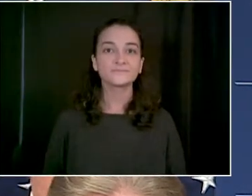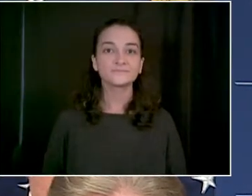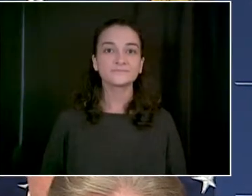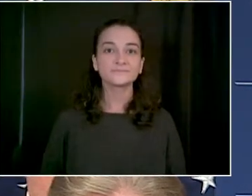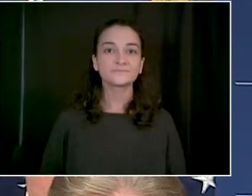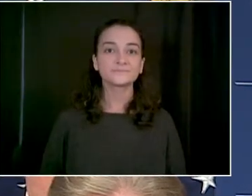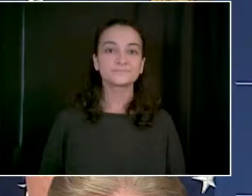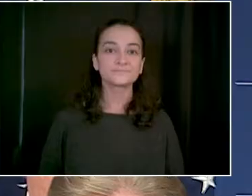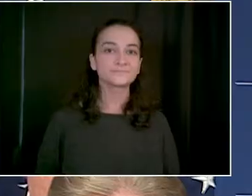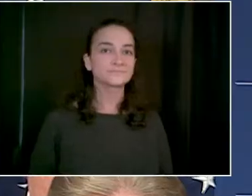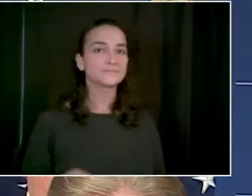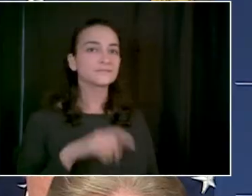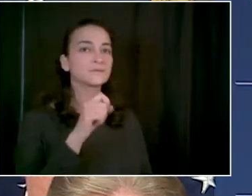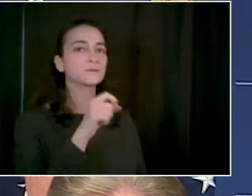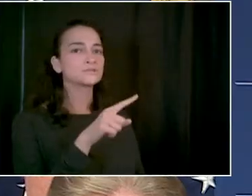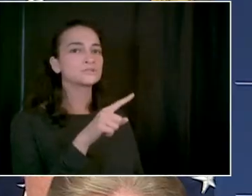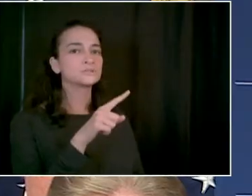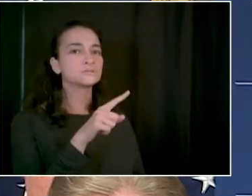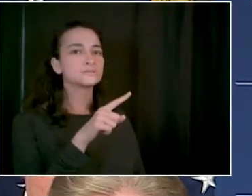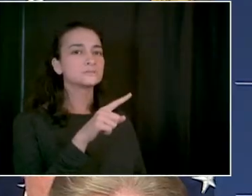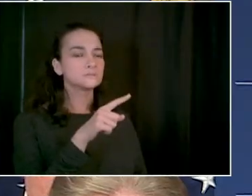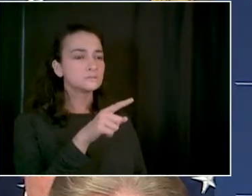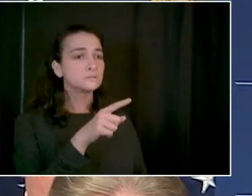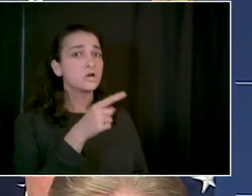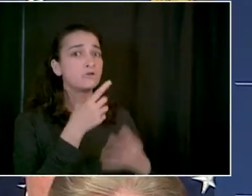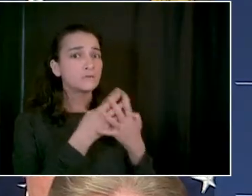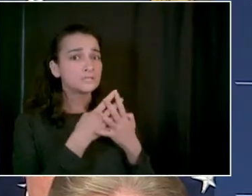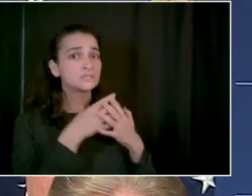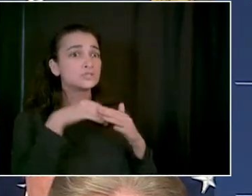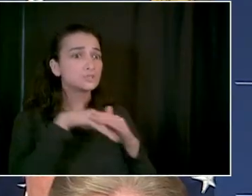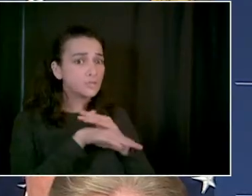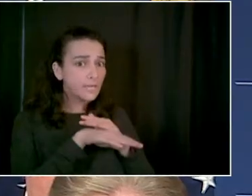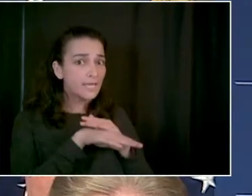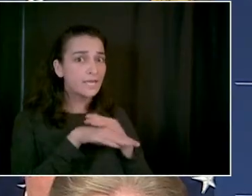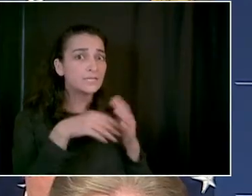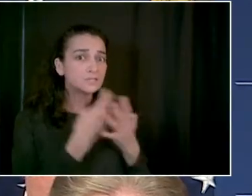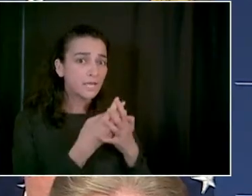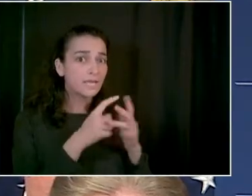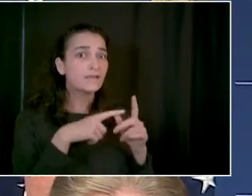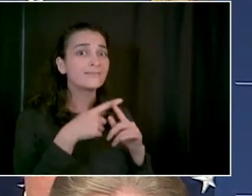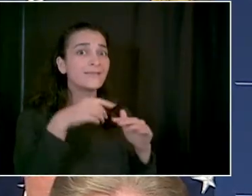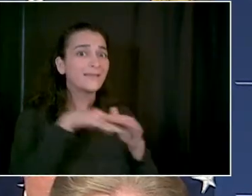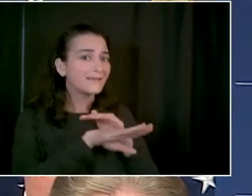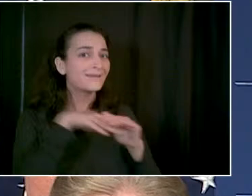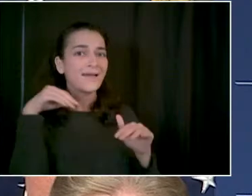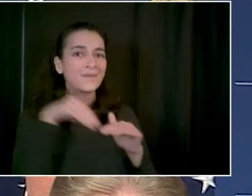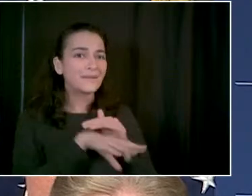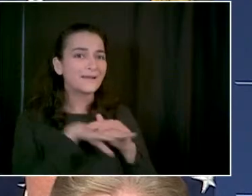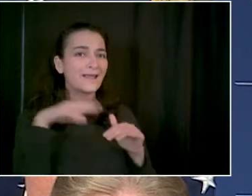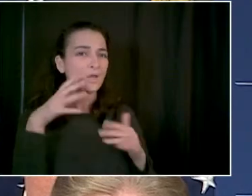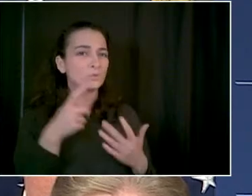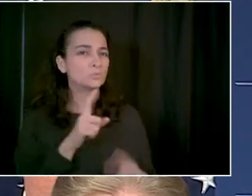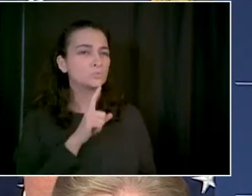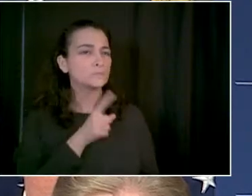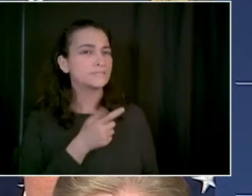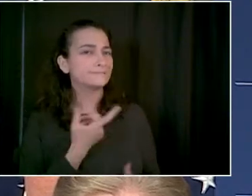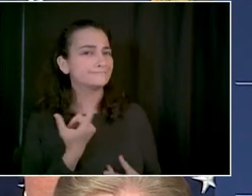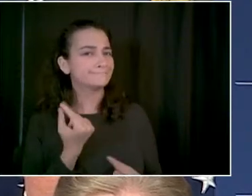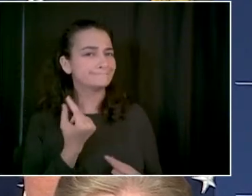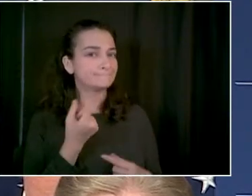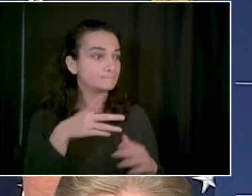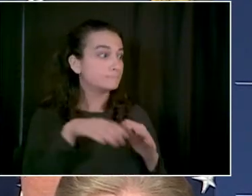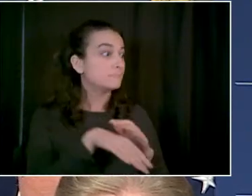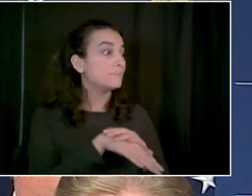many other attacks on people done by young people. They just go back to school or go back on the street. So what would be your